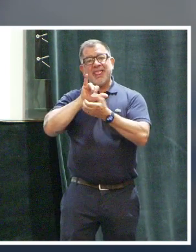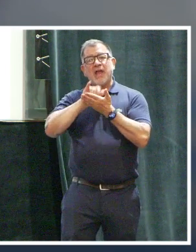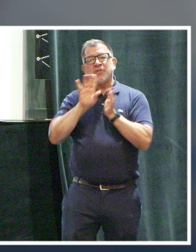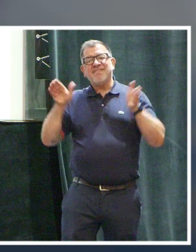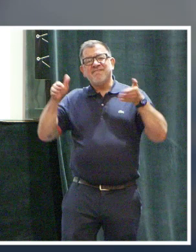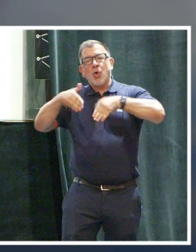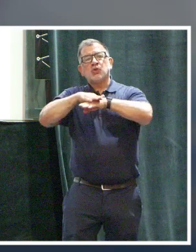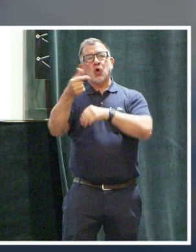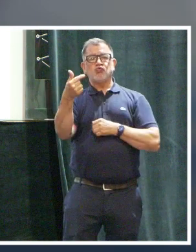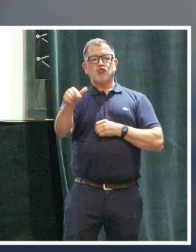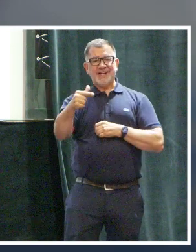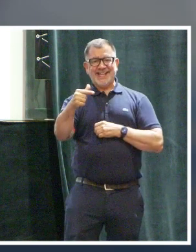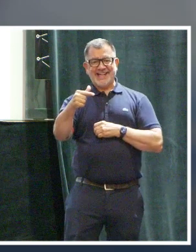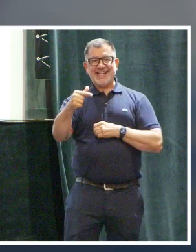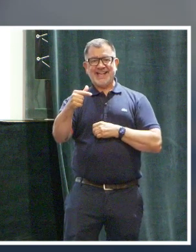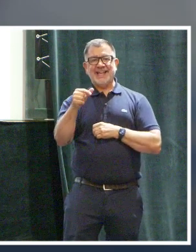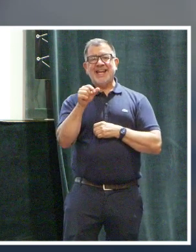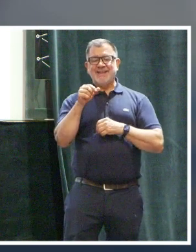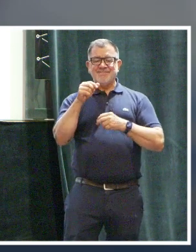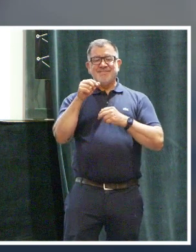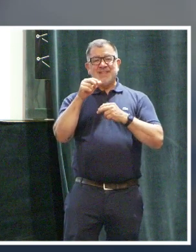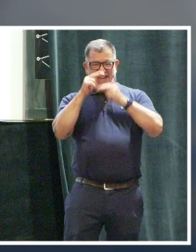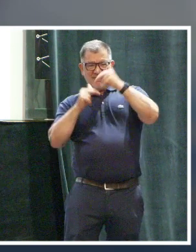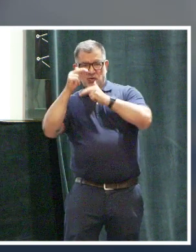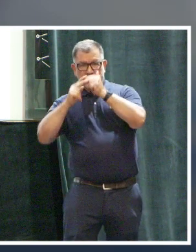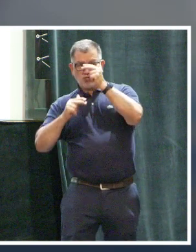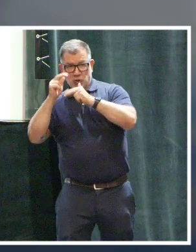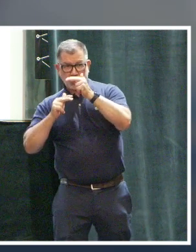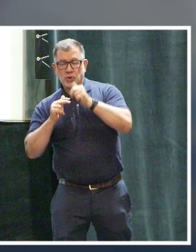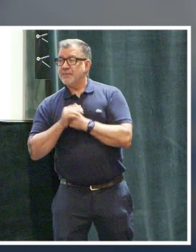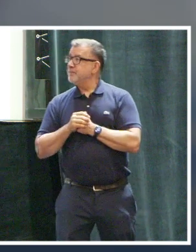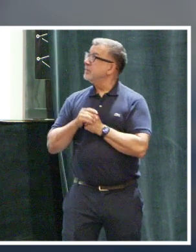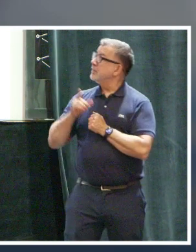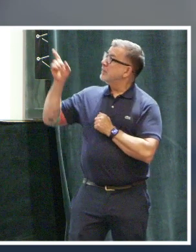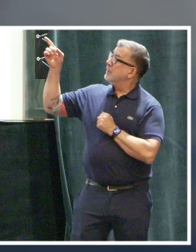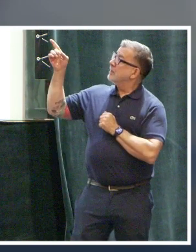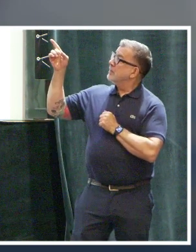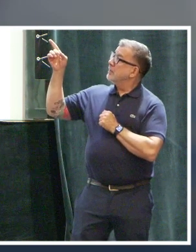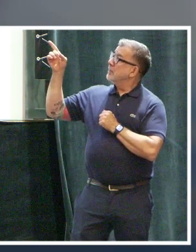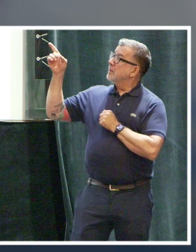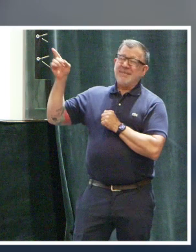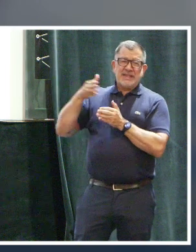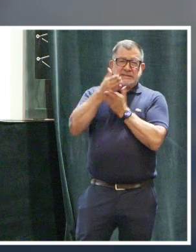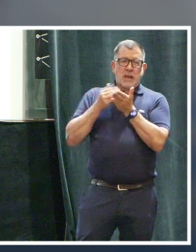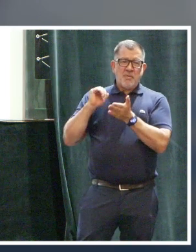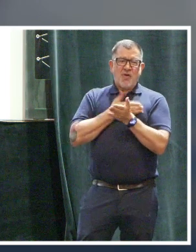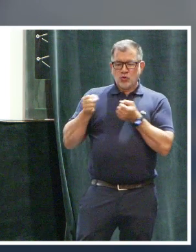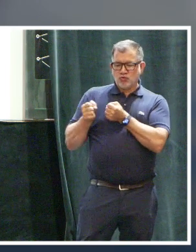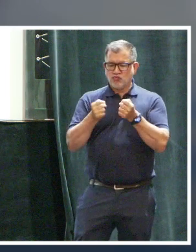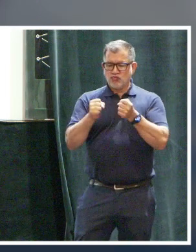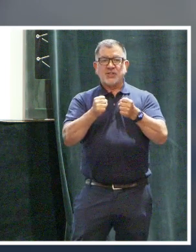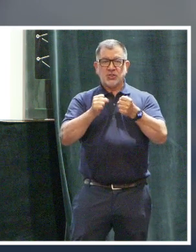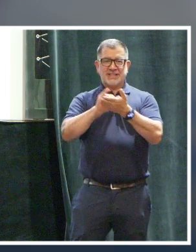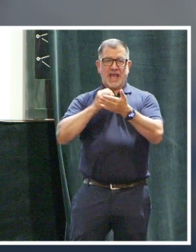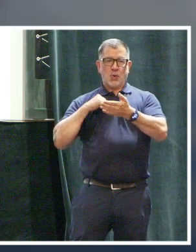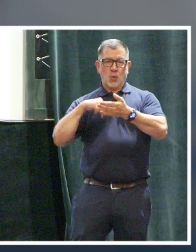infrastructure and habitat and biodiversity. So we're showing some of the green infrastructure strategies that are employed in the